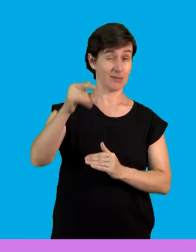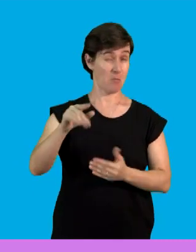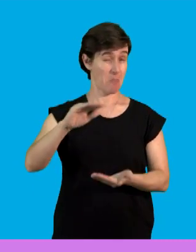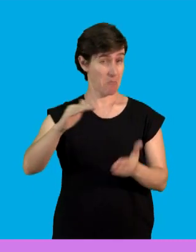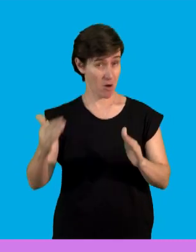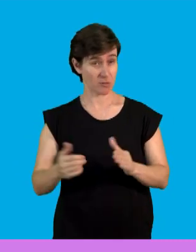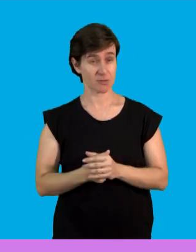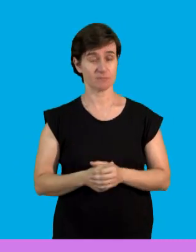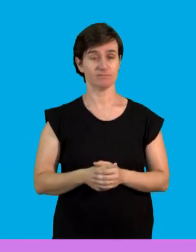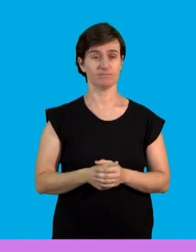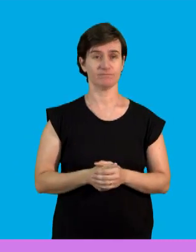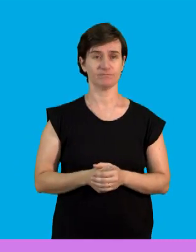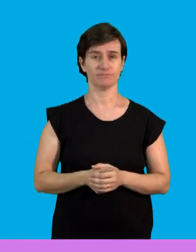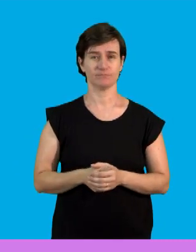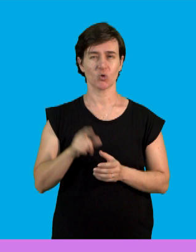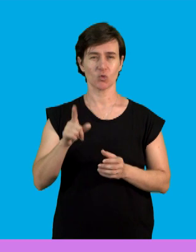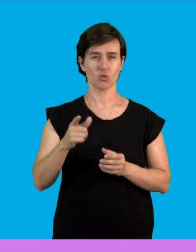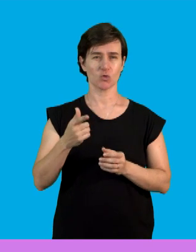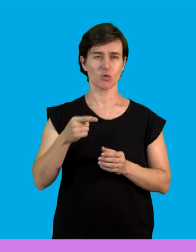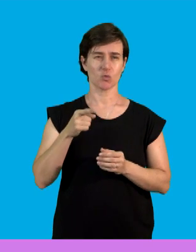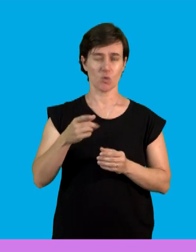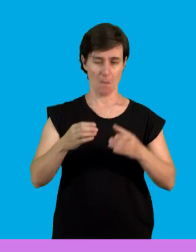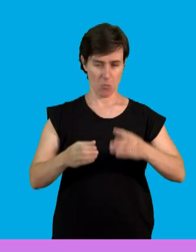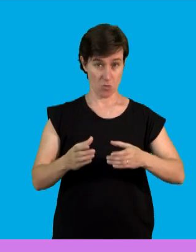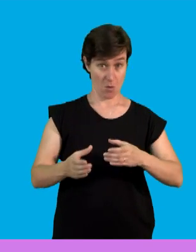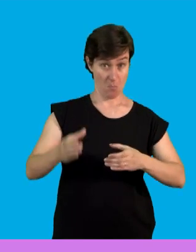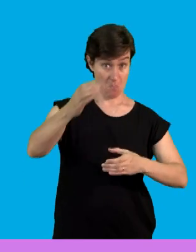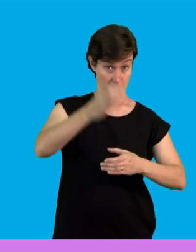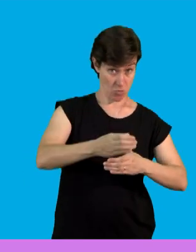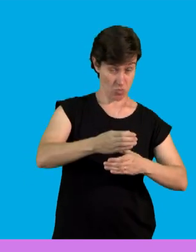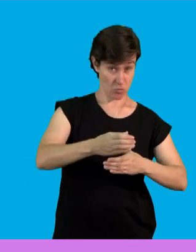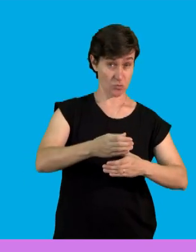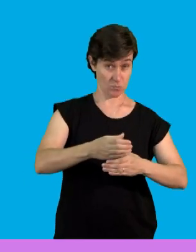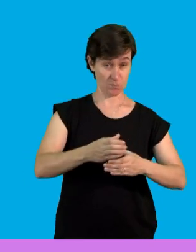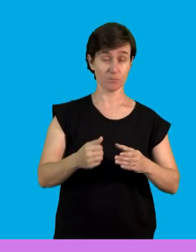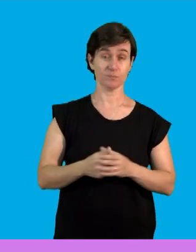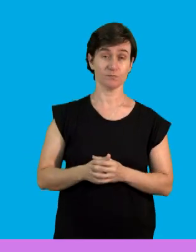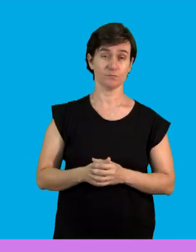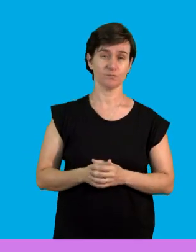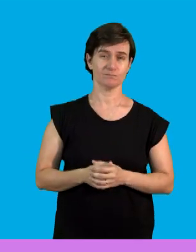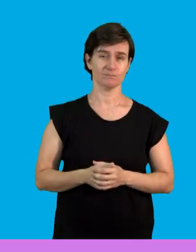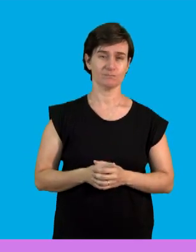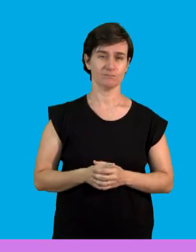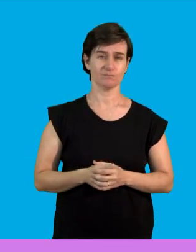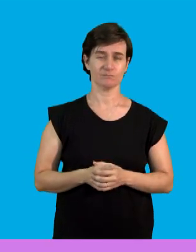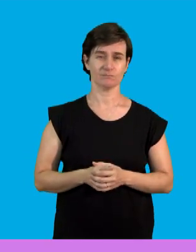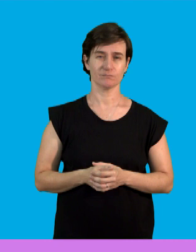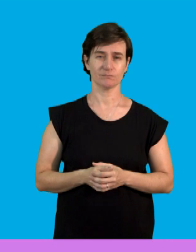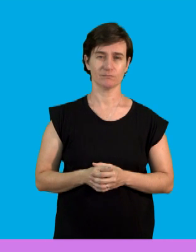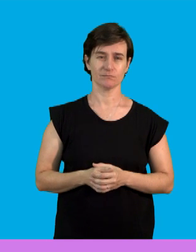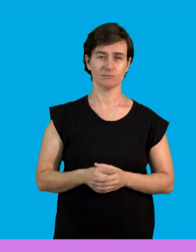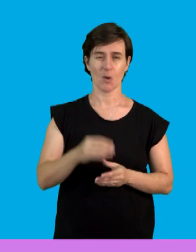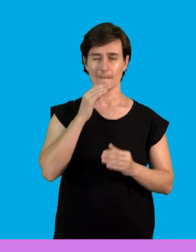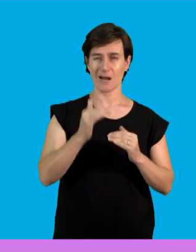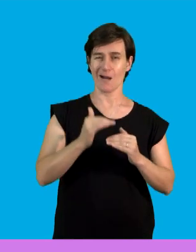And in the height, we'll see that they are stacked upon one another. So